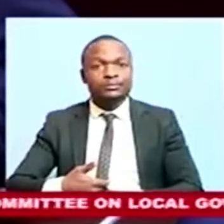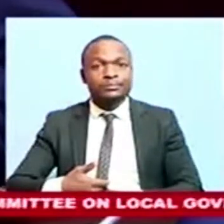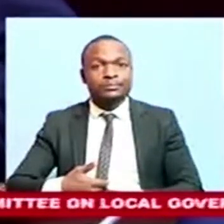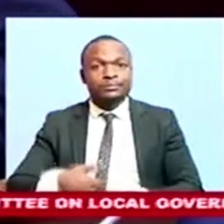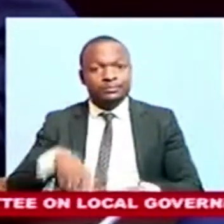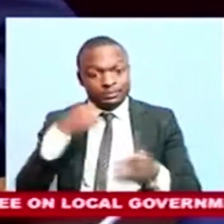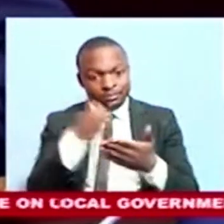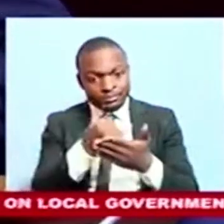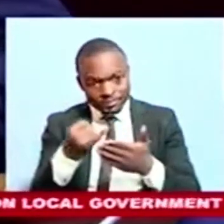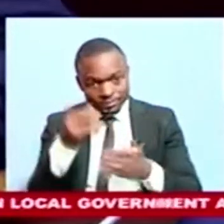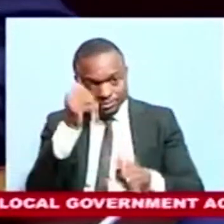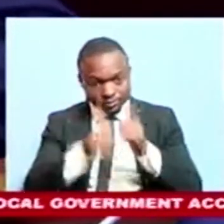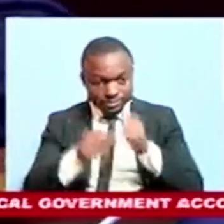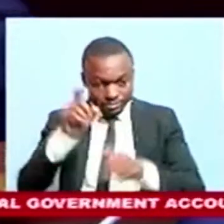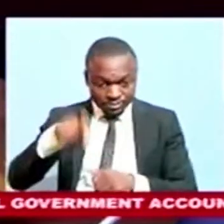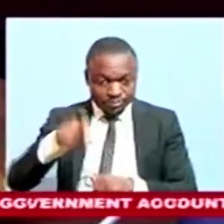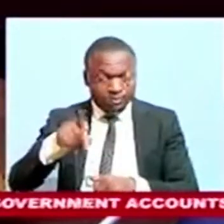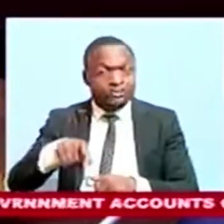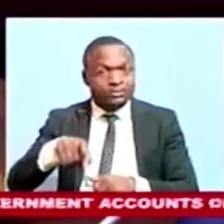issues that need to